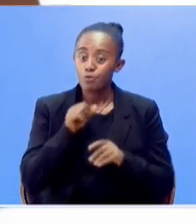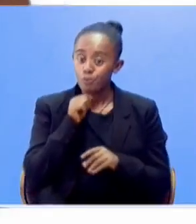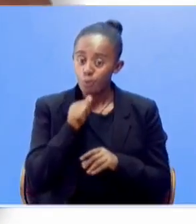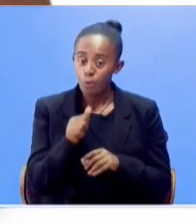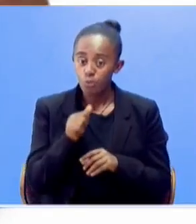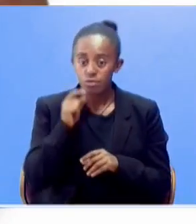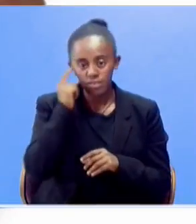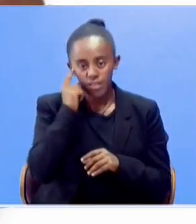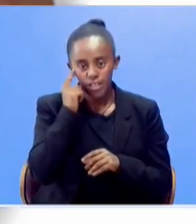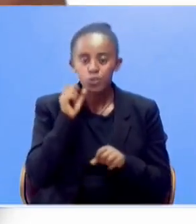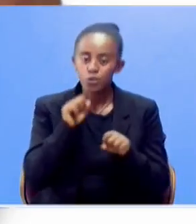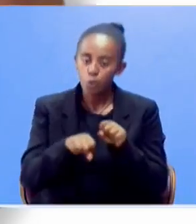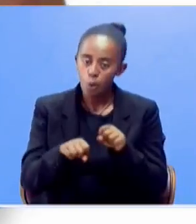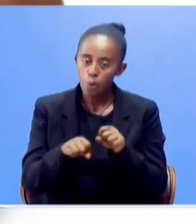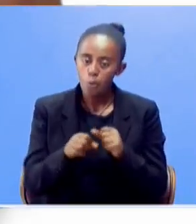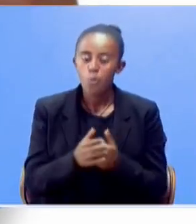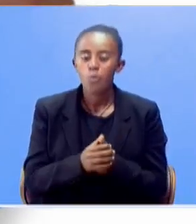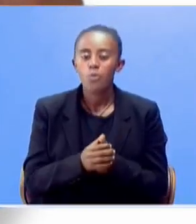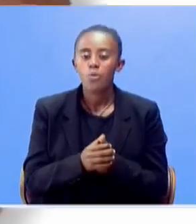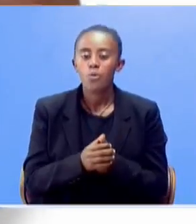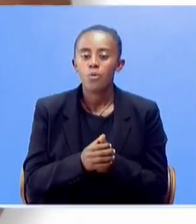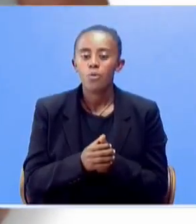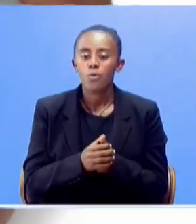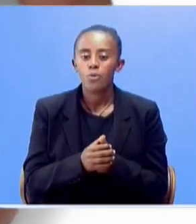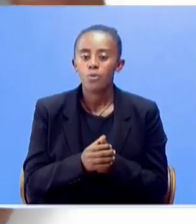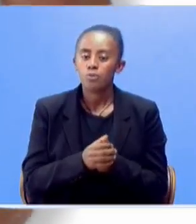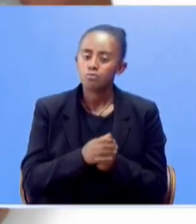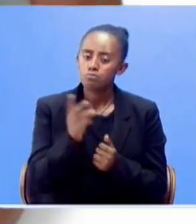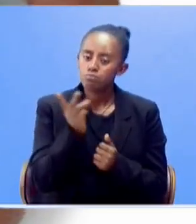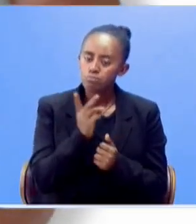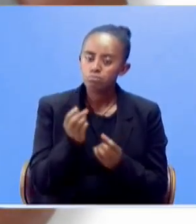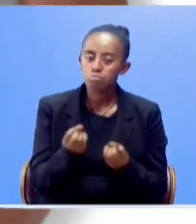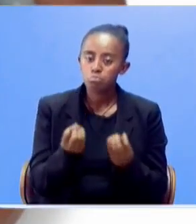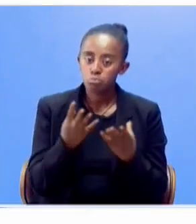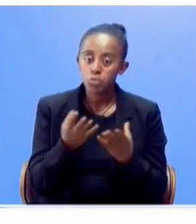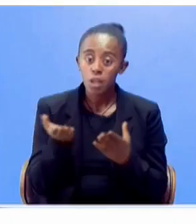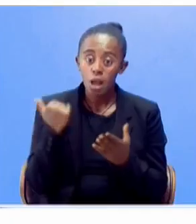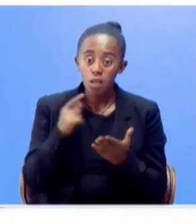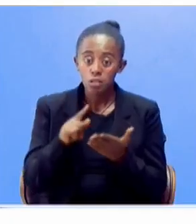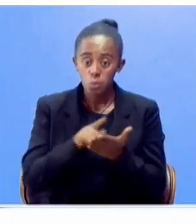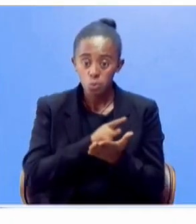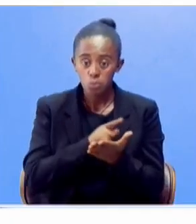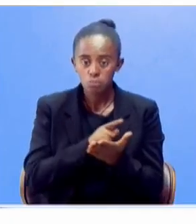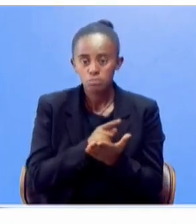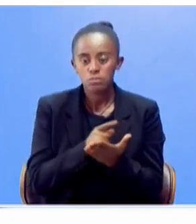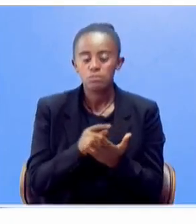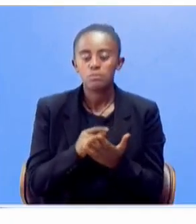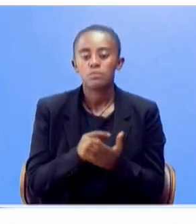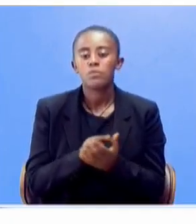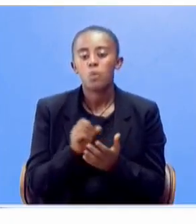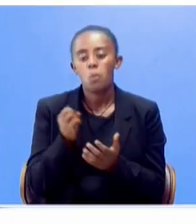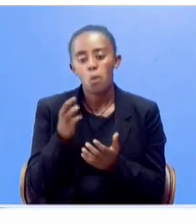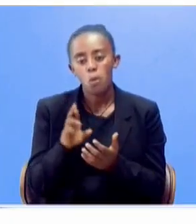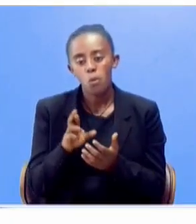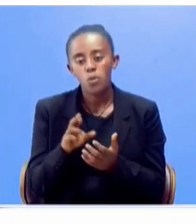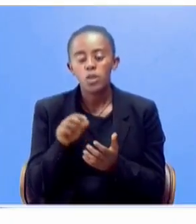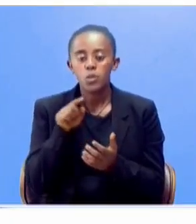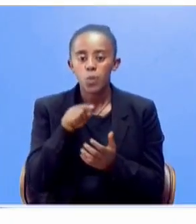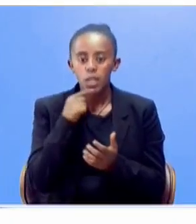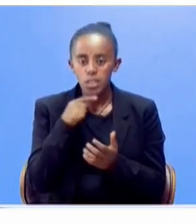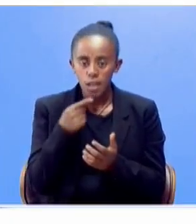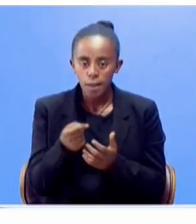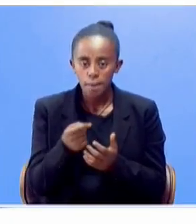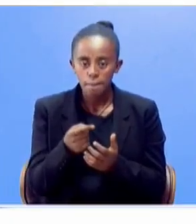think so. I told you there are too many, but last week we have seen some of them, yes? Or you can say